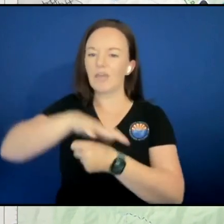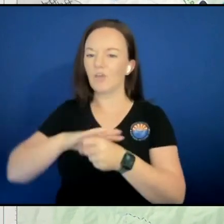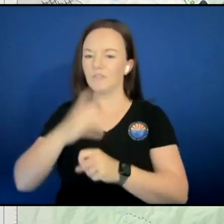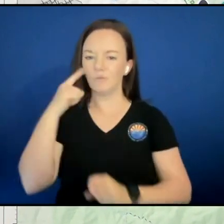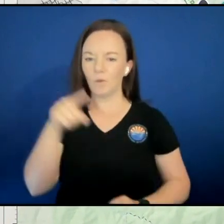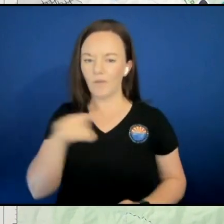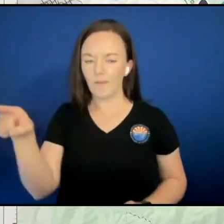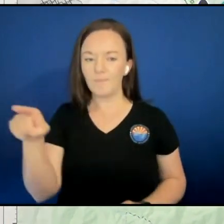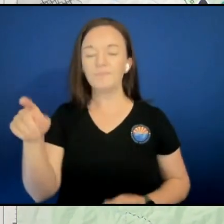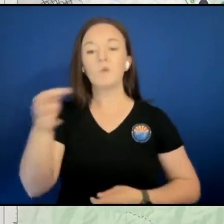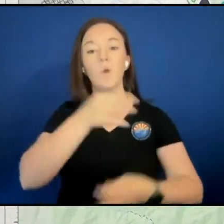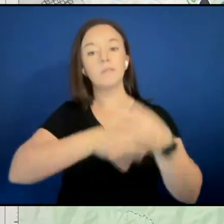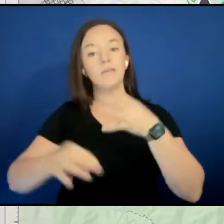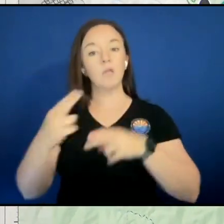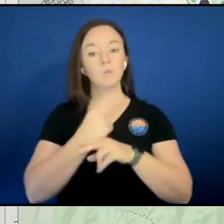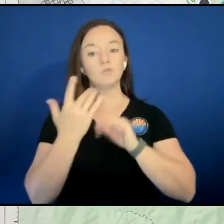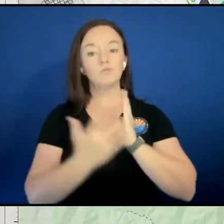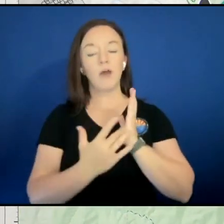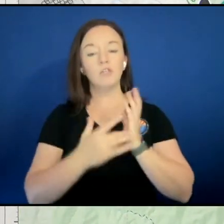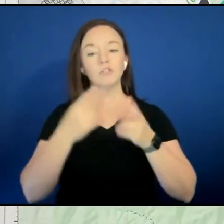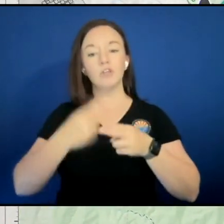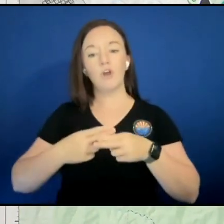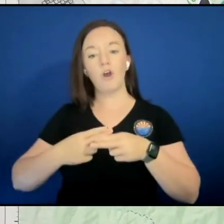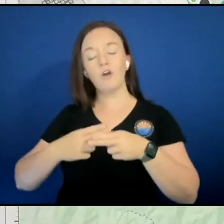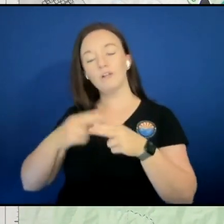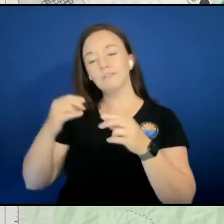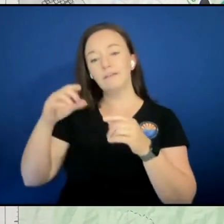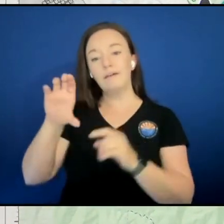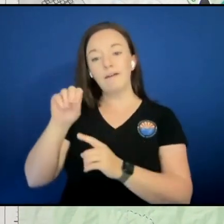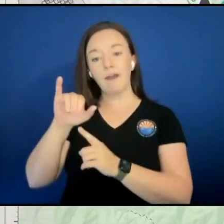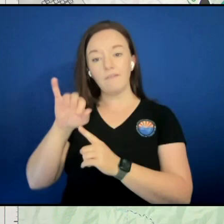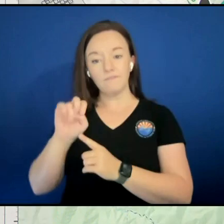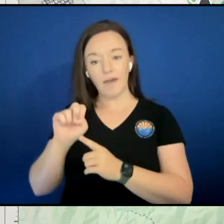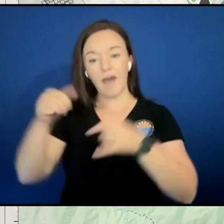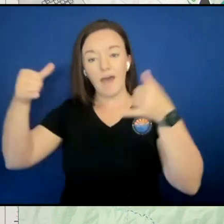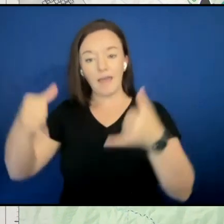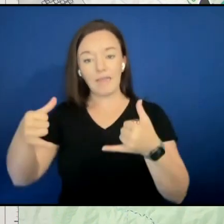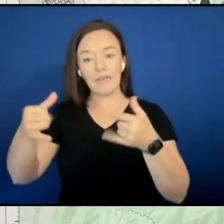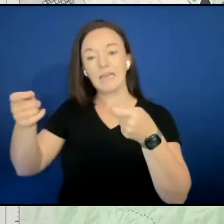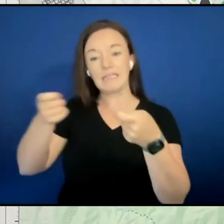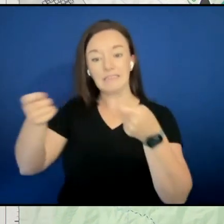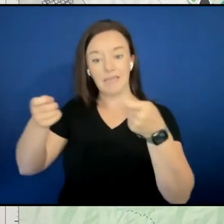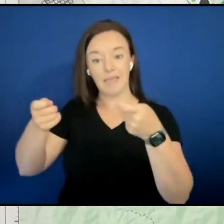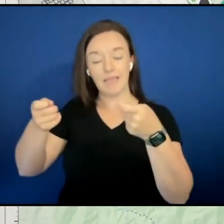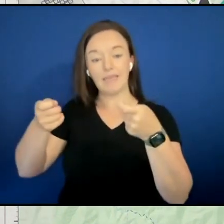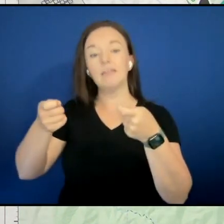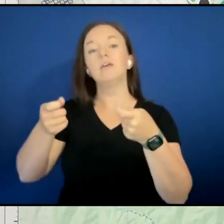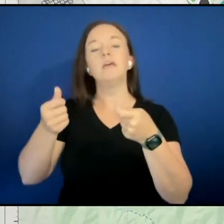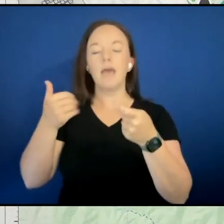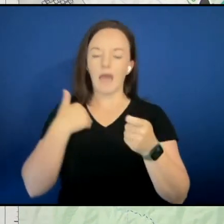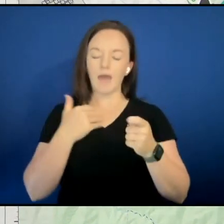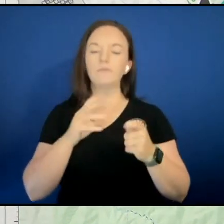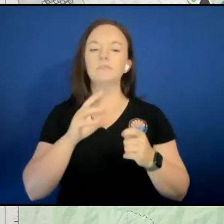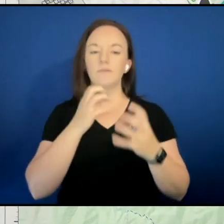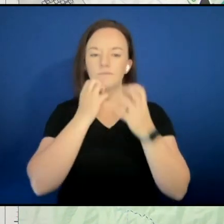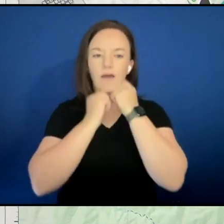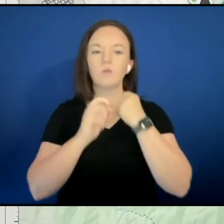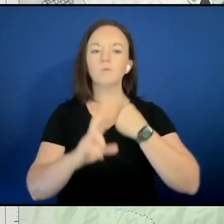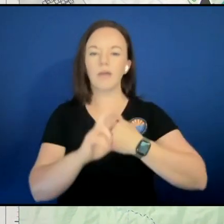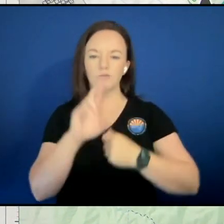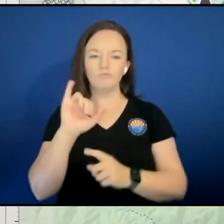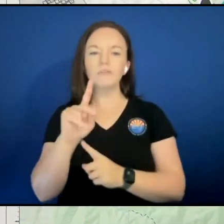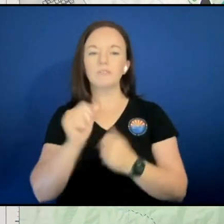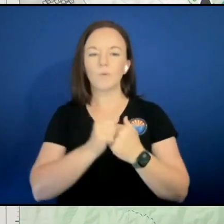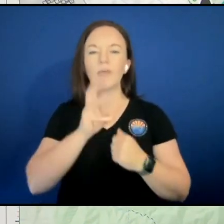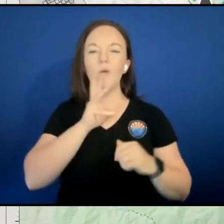contained strategy. Monitor the fire. We do have some values of risk with the watershed in here, but it just doesn't make sense to